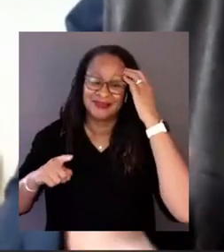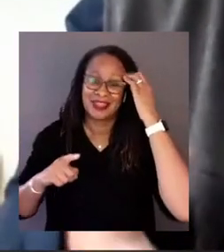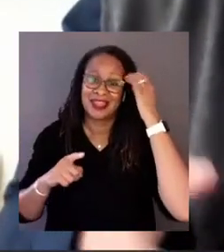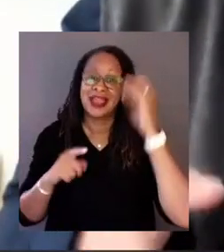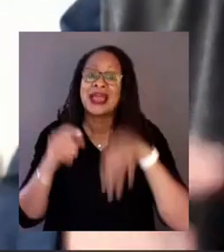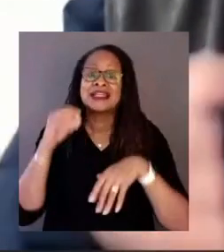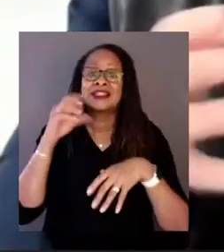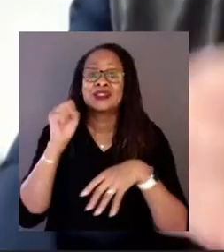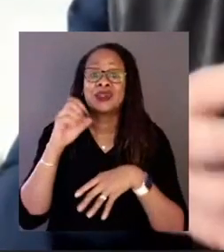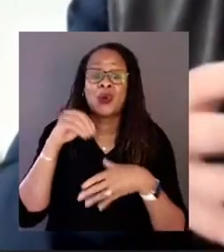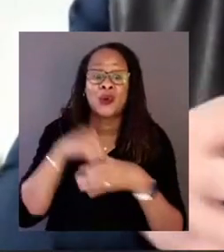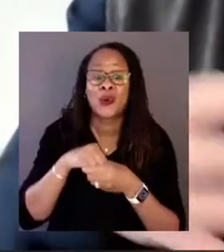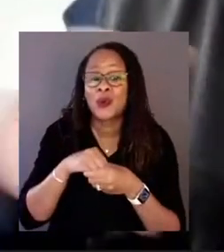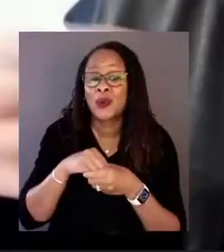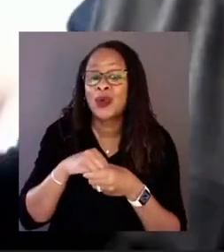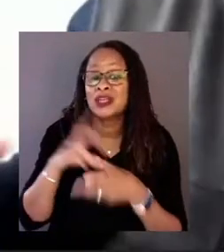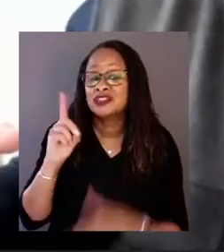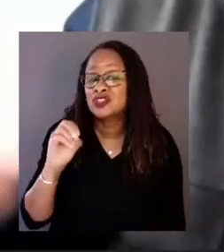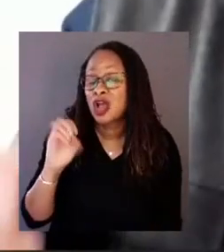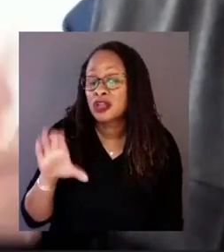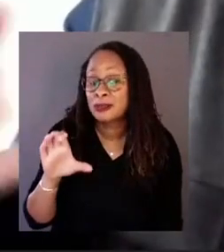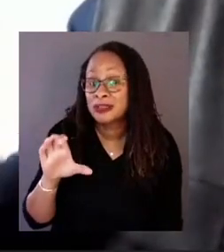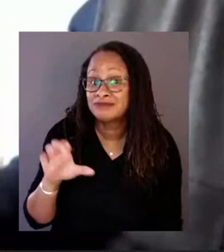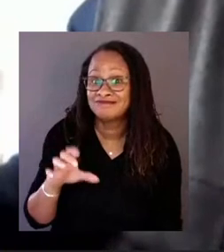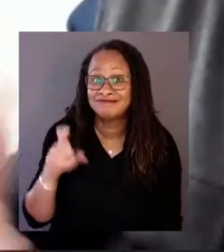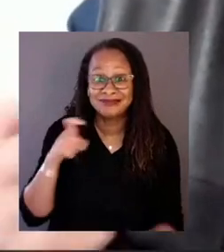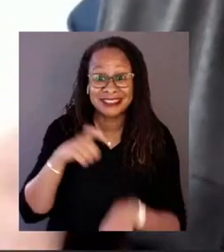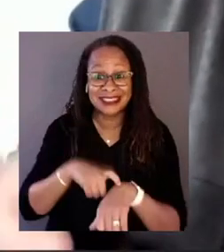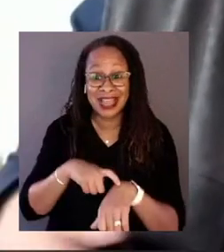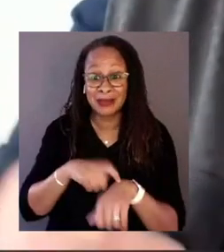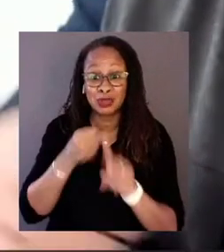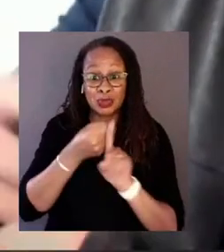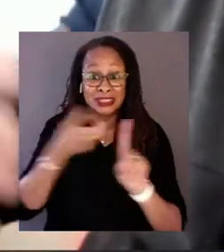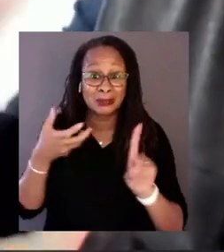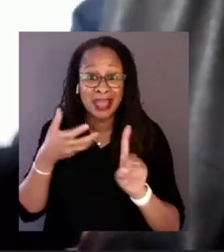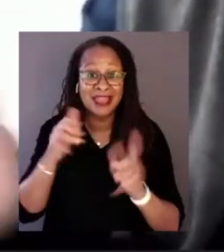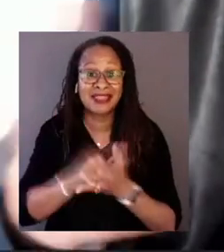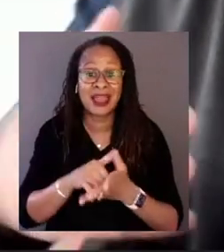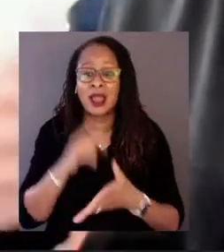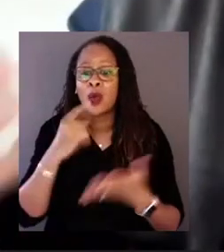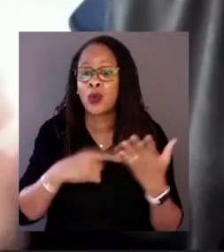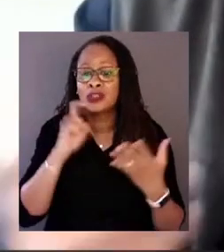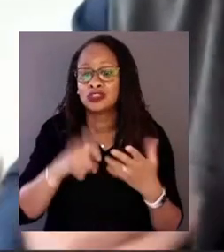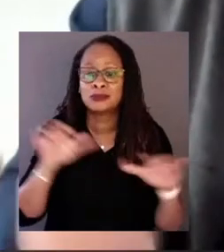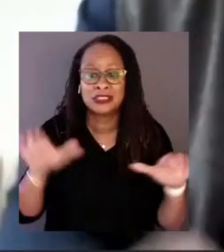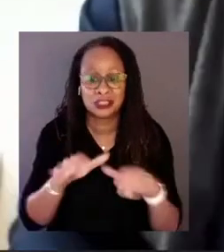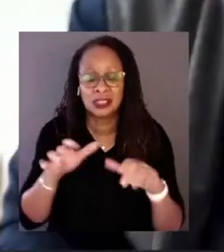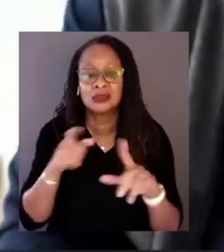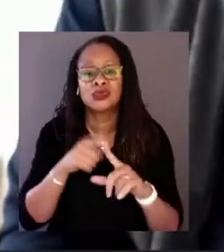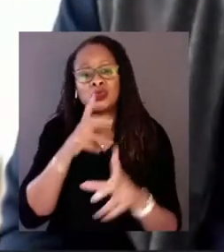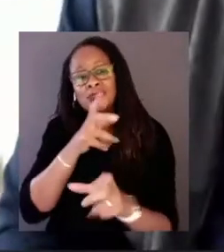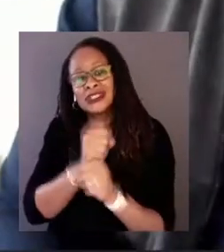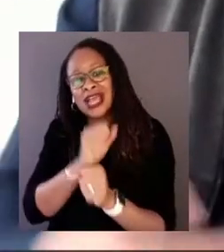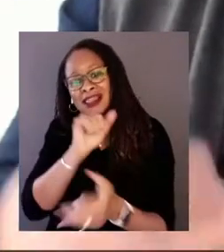two, is it time to expand that? What should be done to get that